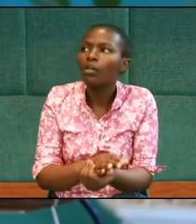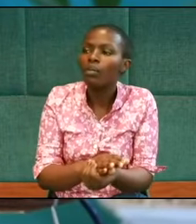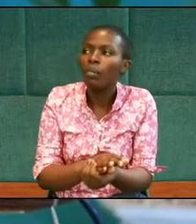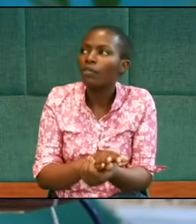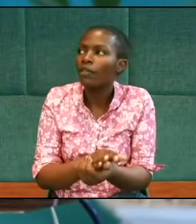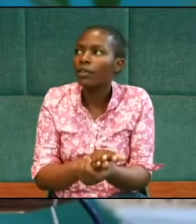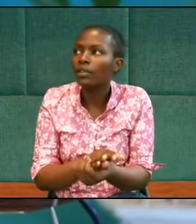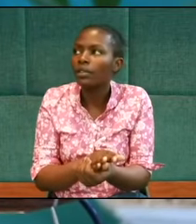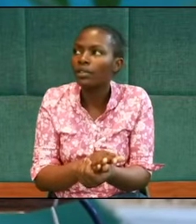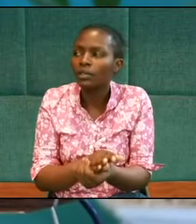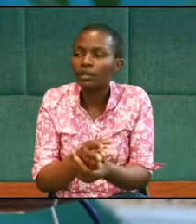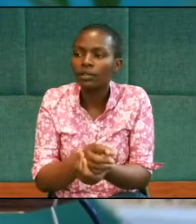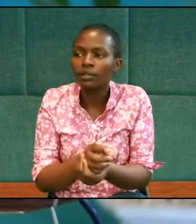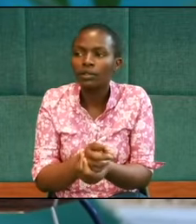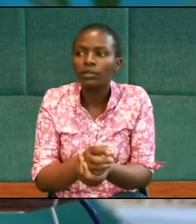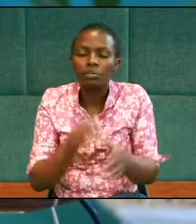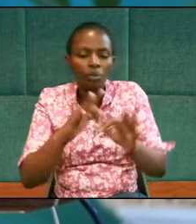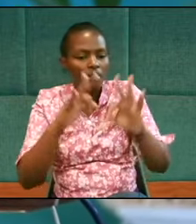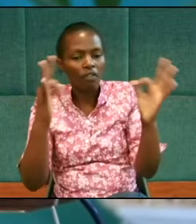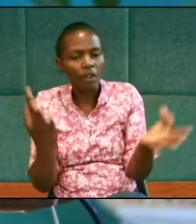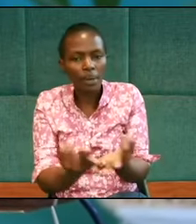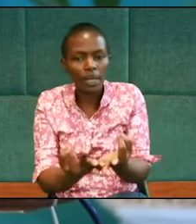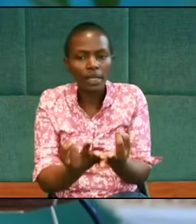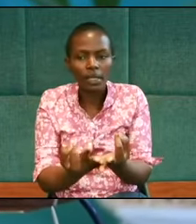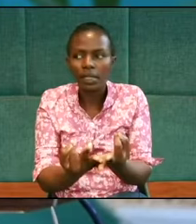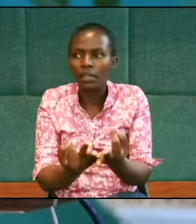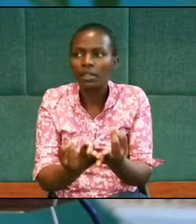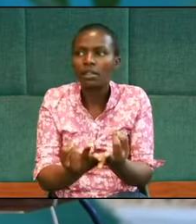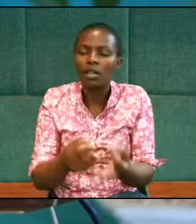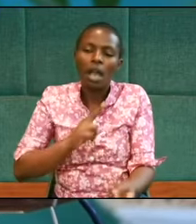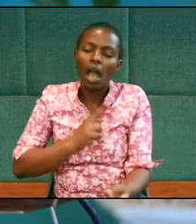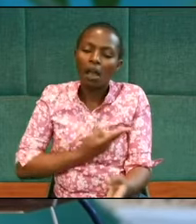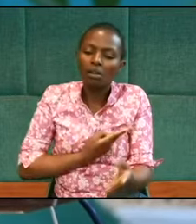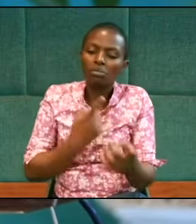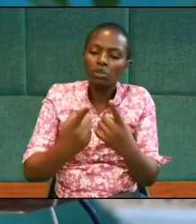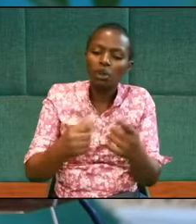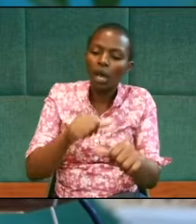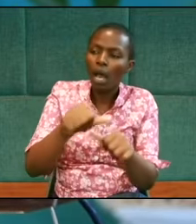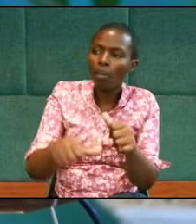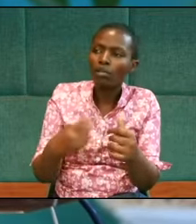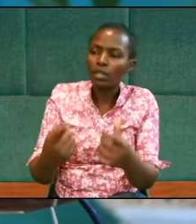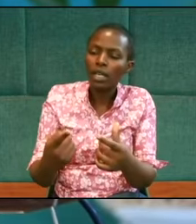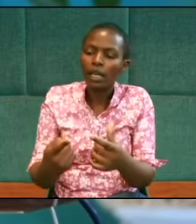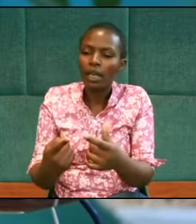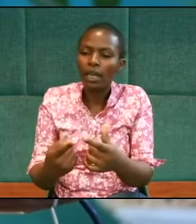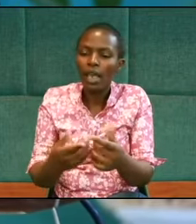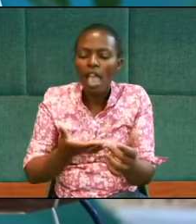family frenemies. We've dealt with the issue of